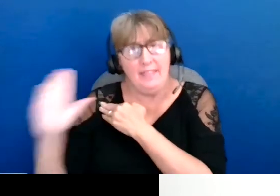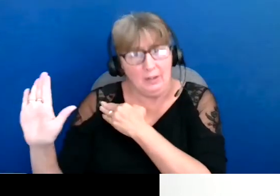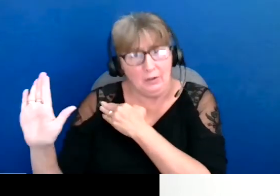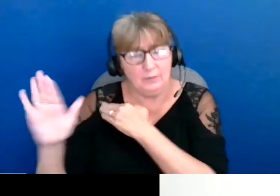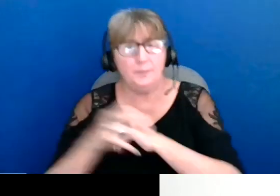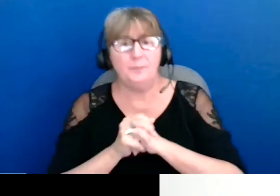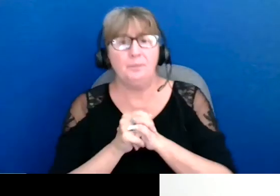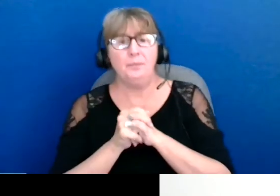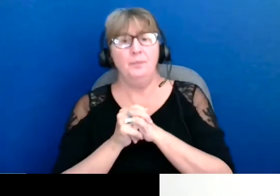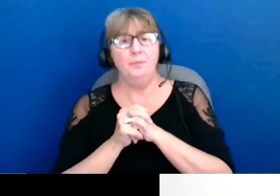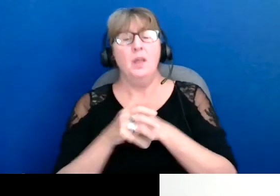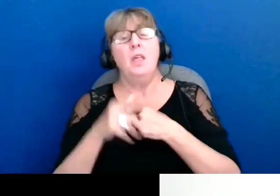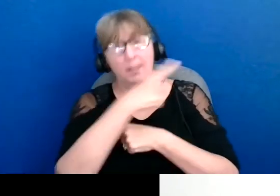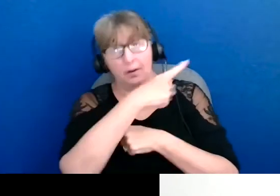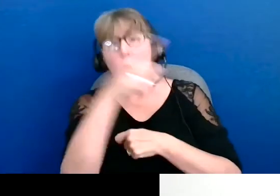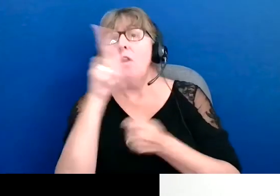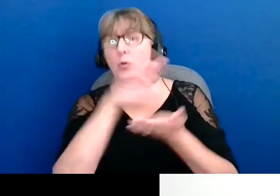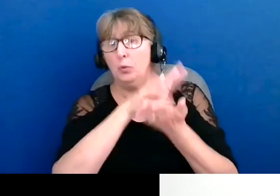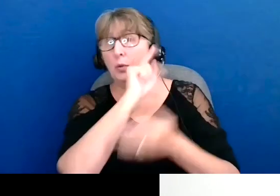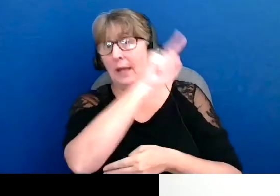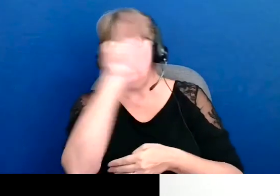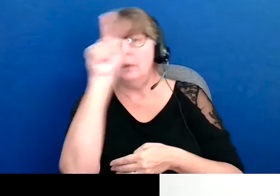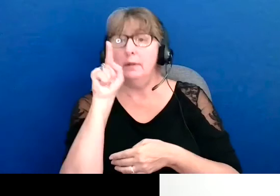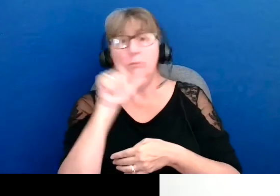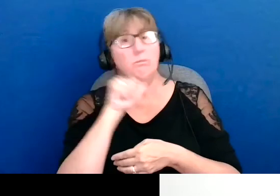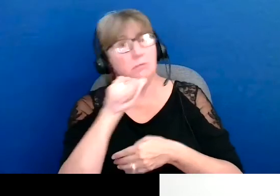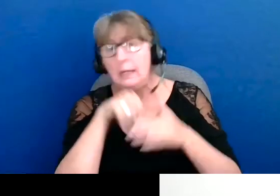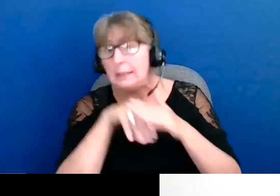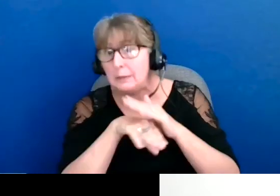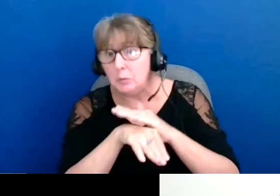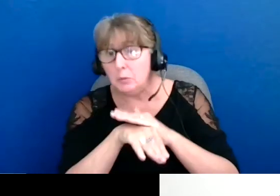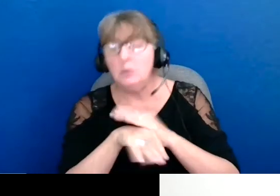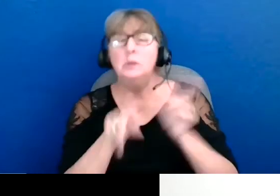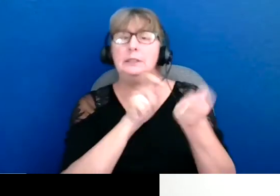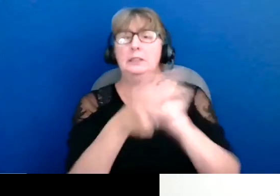are inaccessible schools out there, and that needs to change.